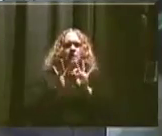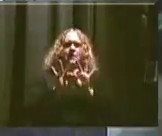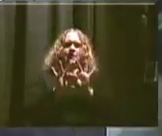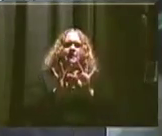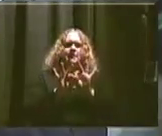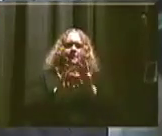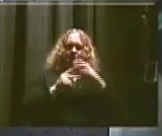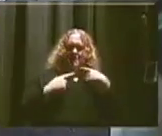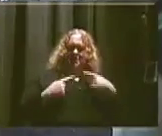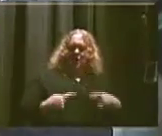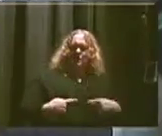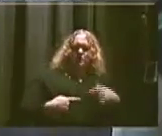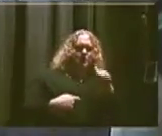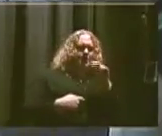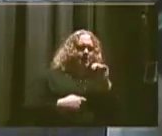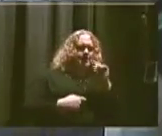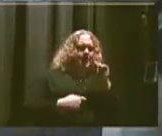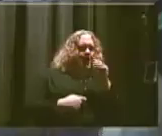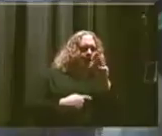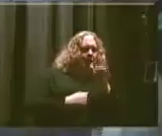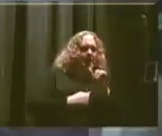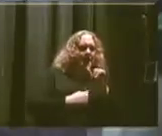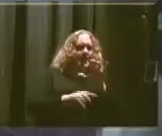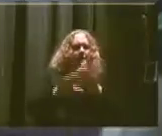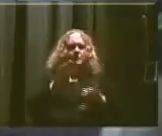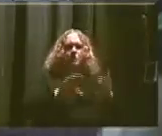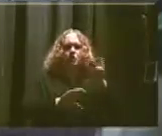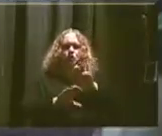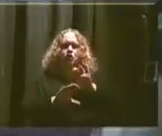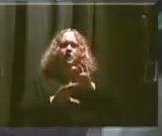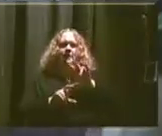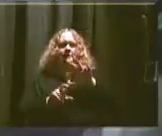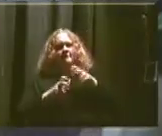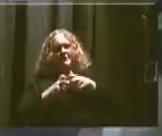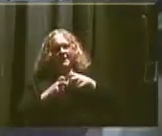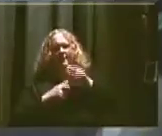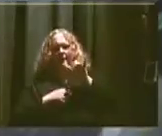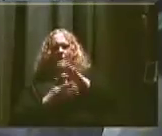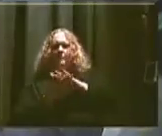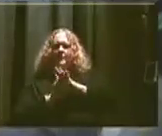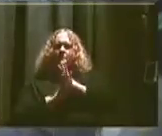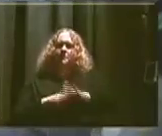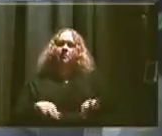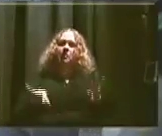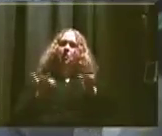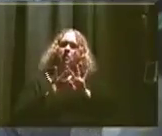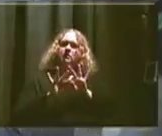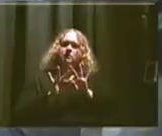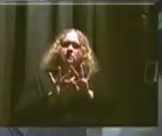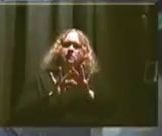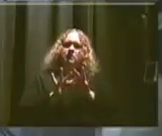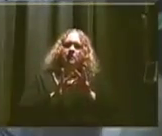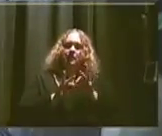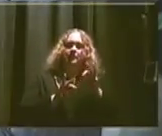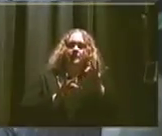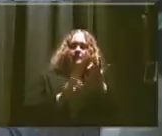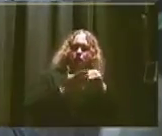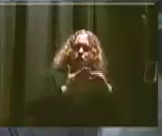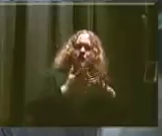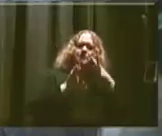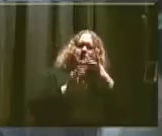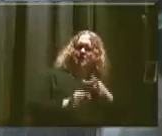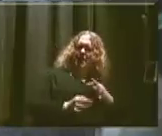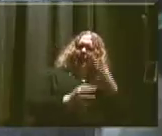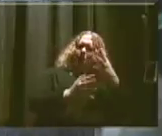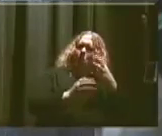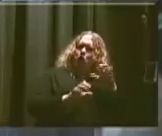kid really decides, this is what I want to be, this is what my vocation is going to be, when then those classes become critically important to them and they